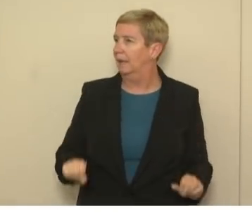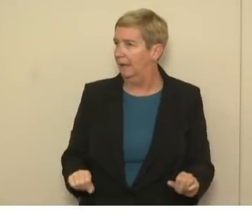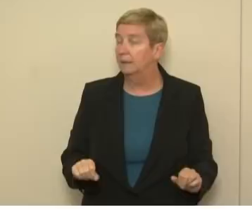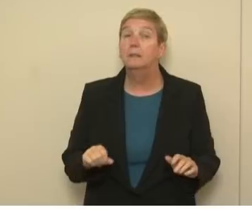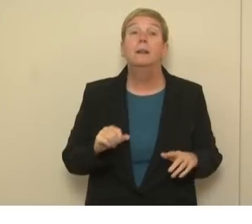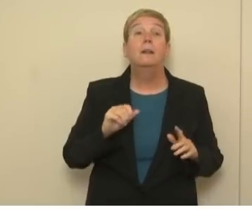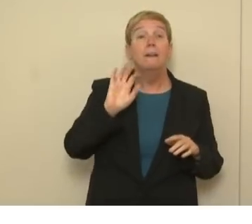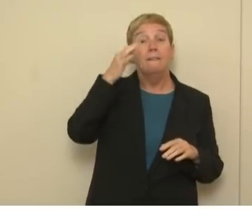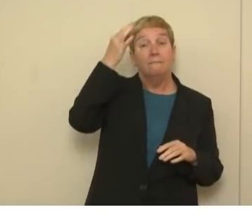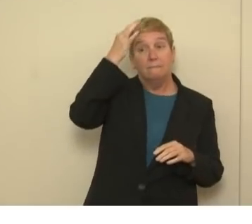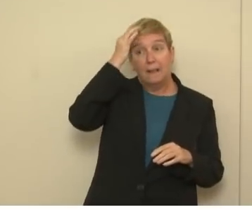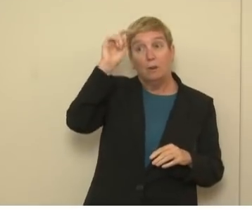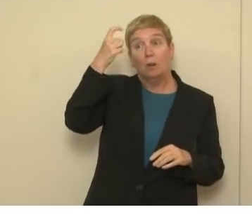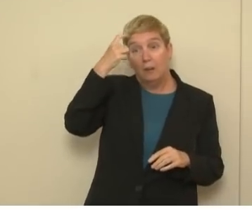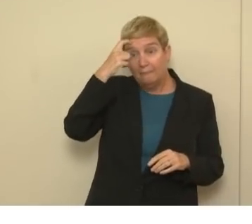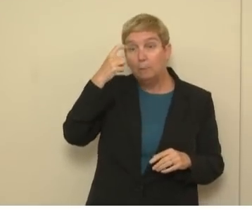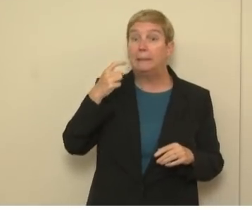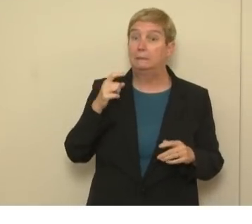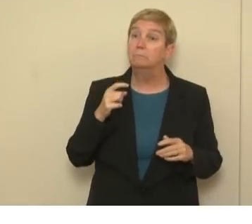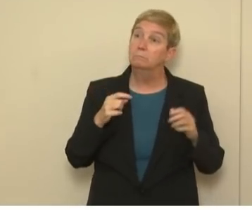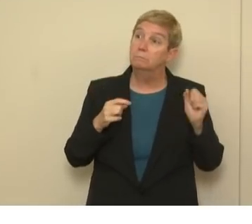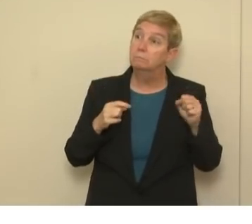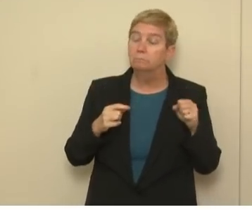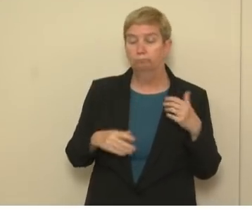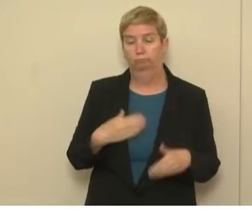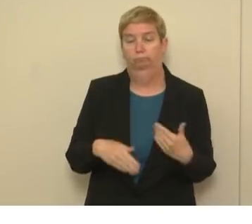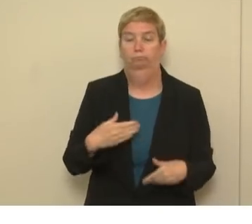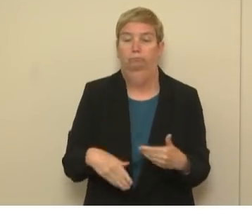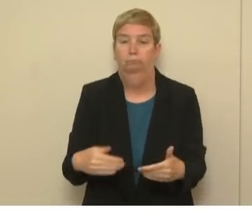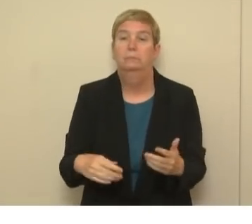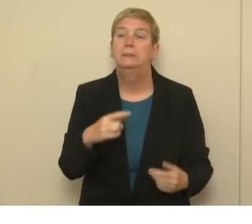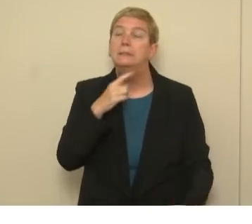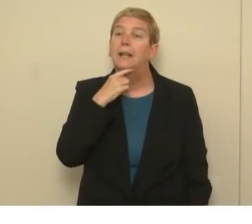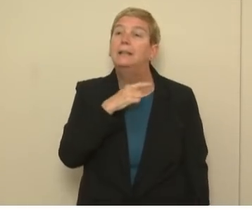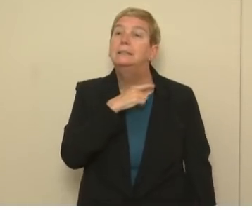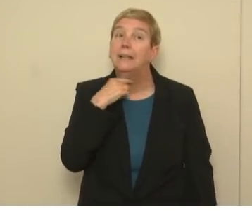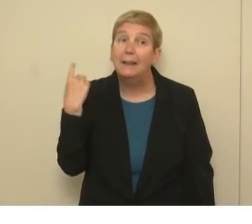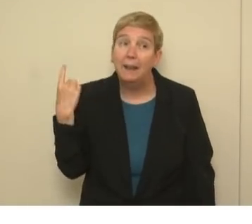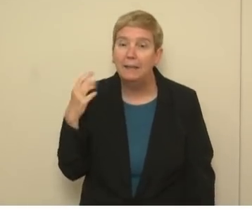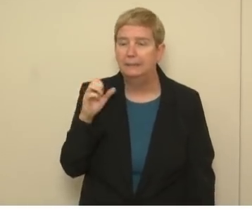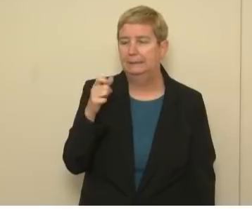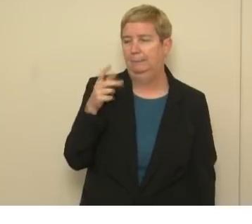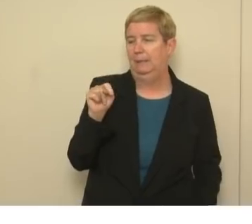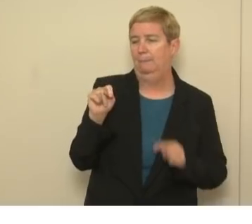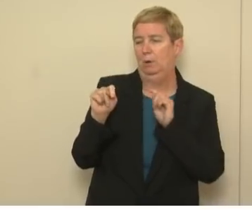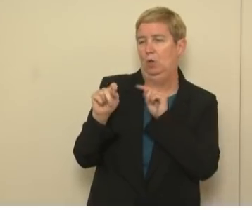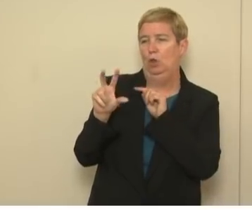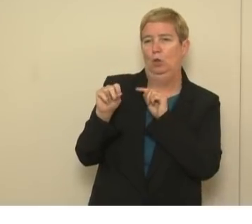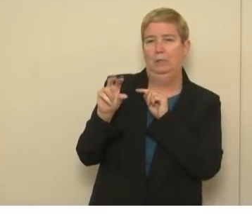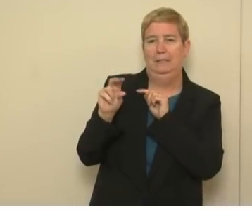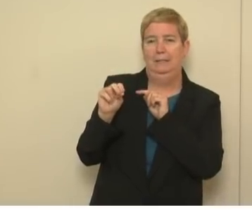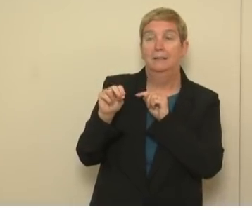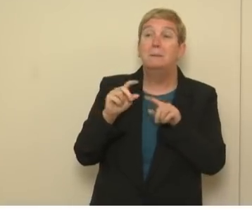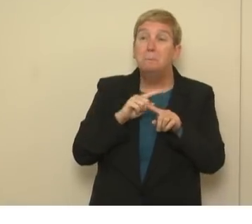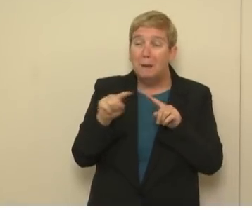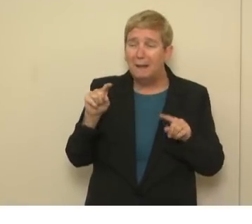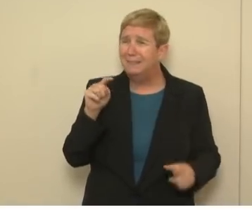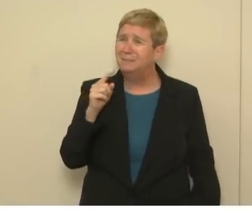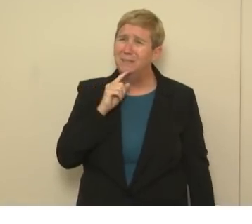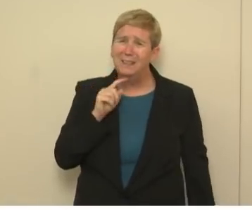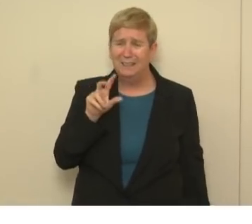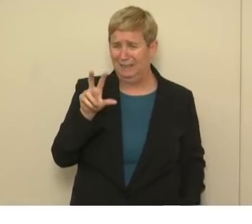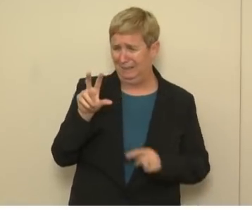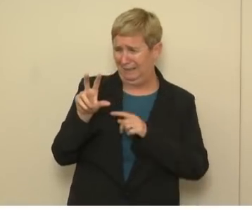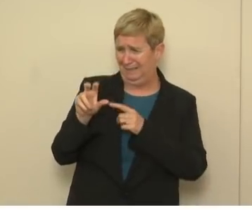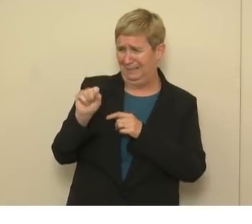did accelerate the timeline, so the deadline is September 30th. That's 48 days from now. But the census is so simple that